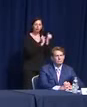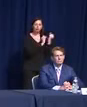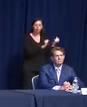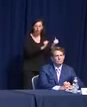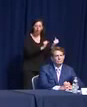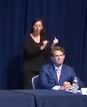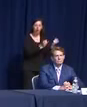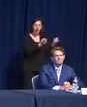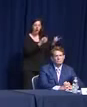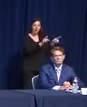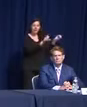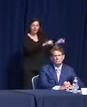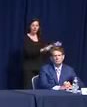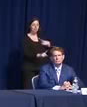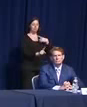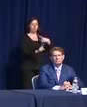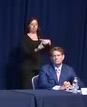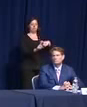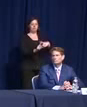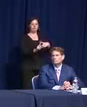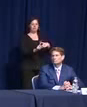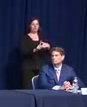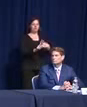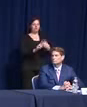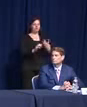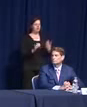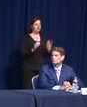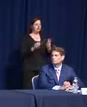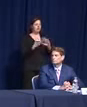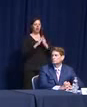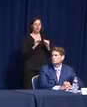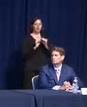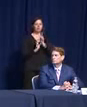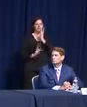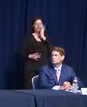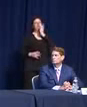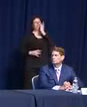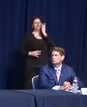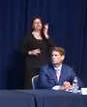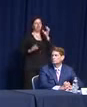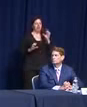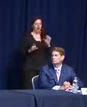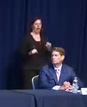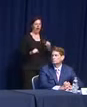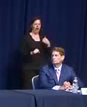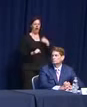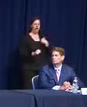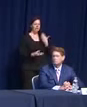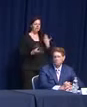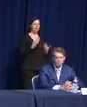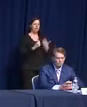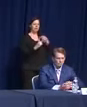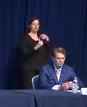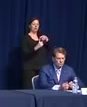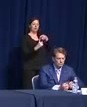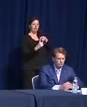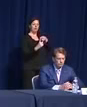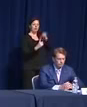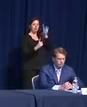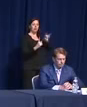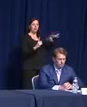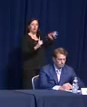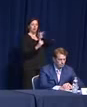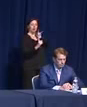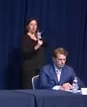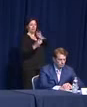serious complications, death, illness, that's related to the host factor, to the individual who might become ill with